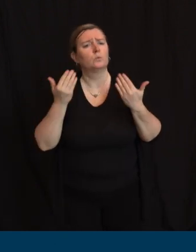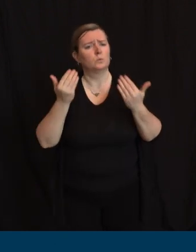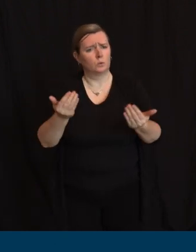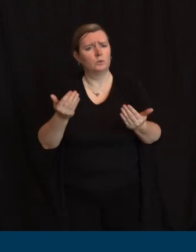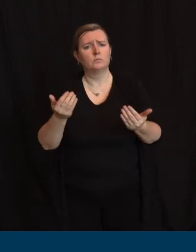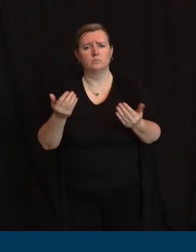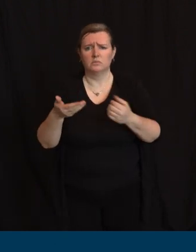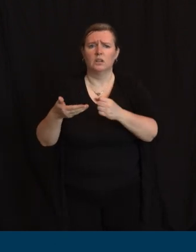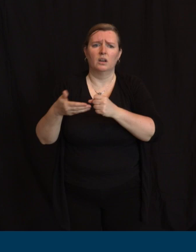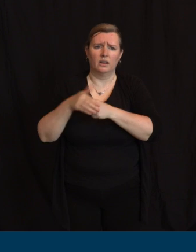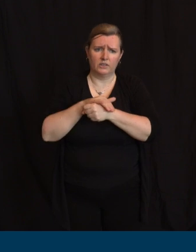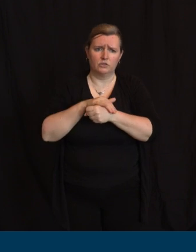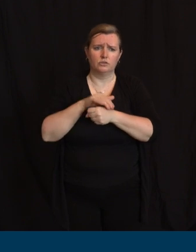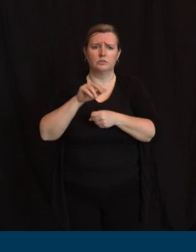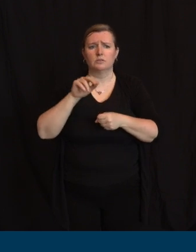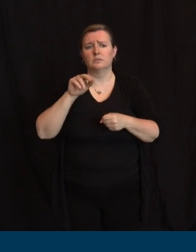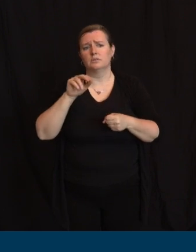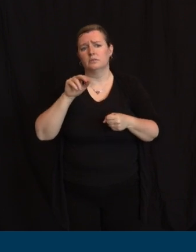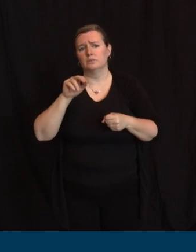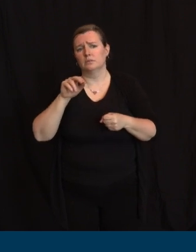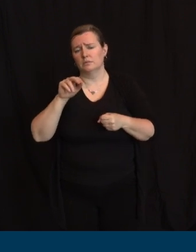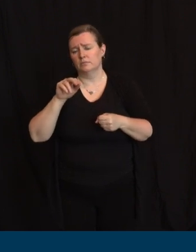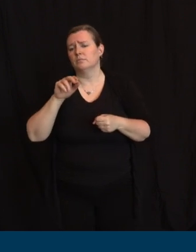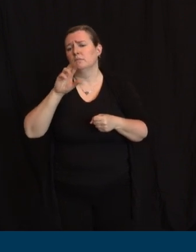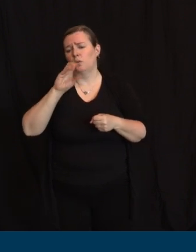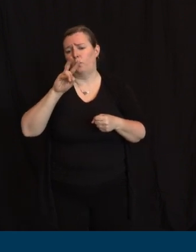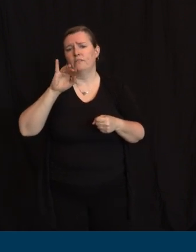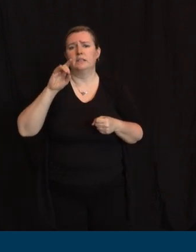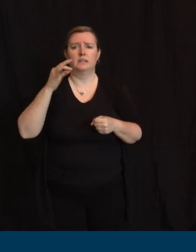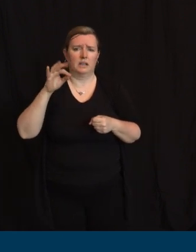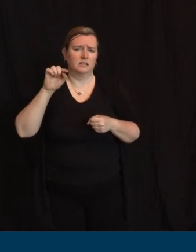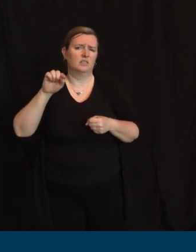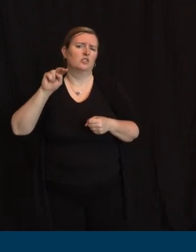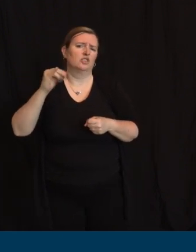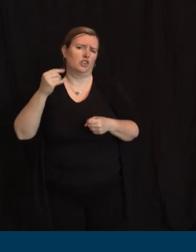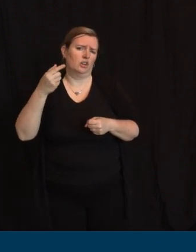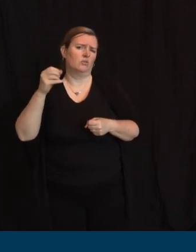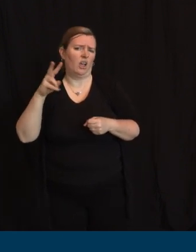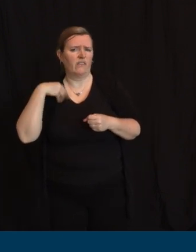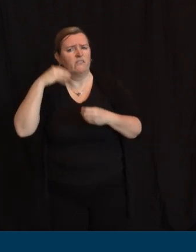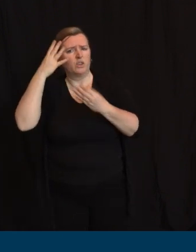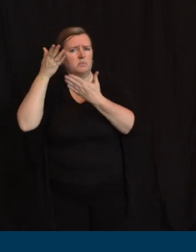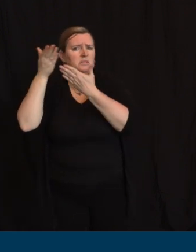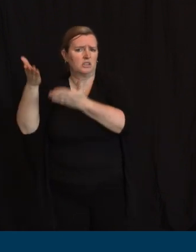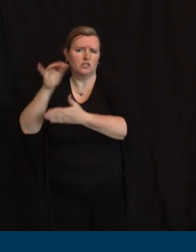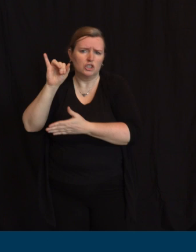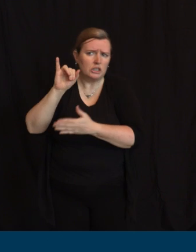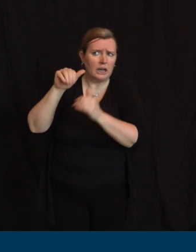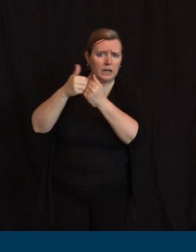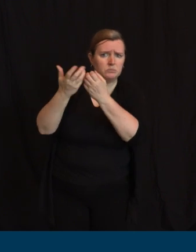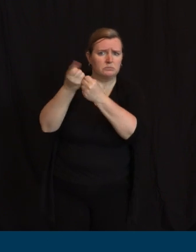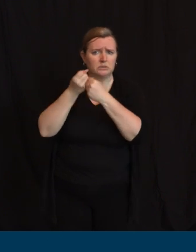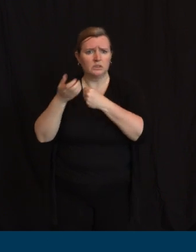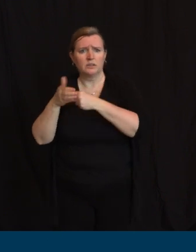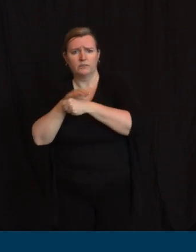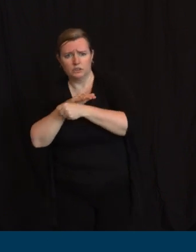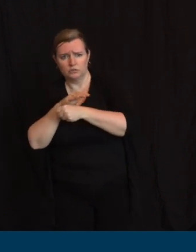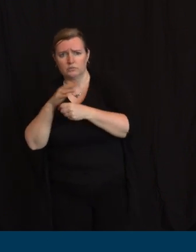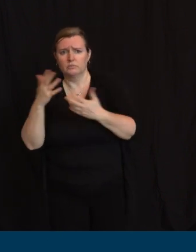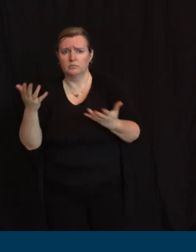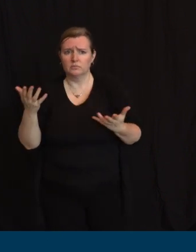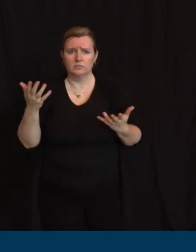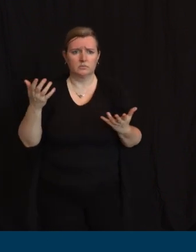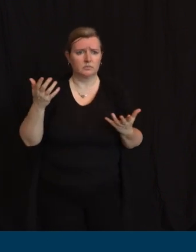getcovered.nj.gov to learn more about the marketplace and Medicaid coverage. We believe that coverage means not just coverage for